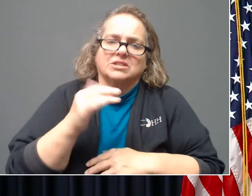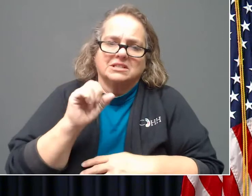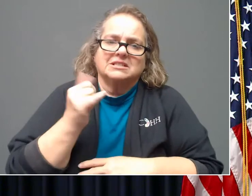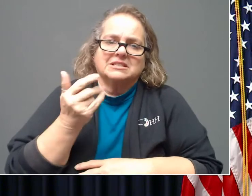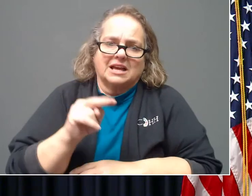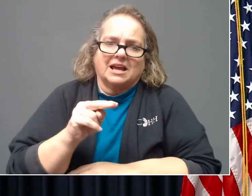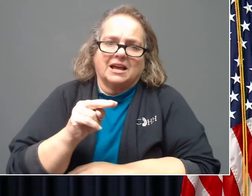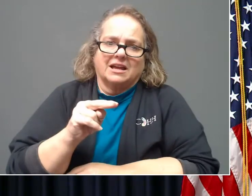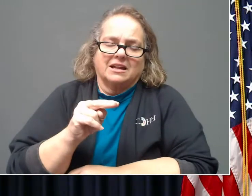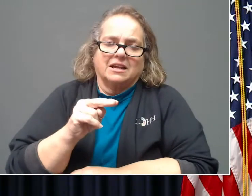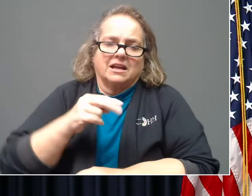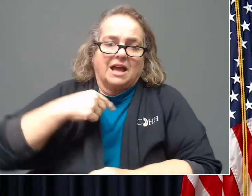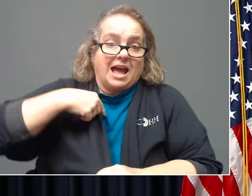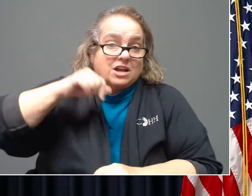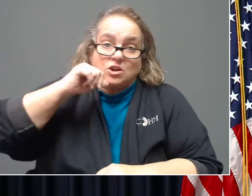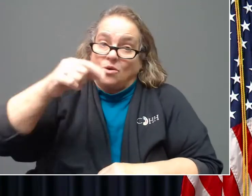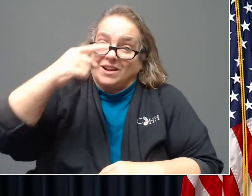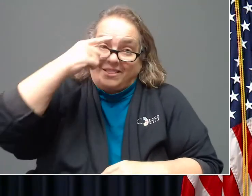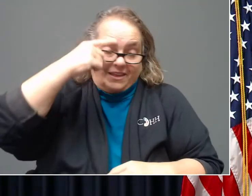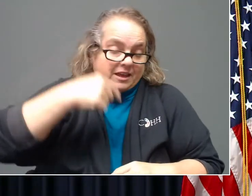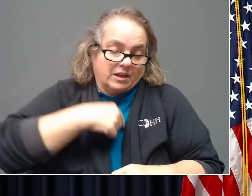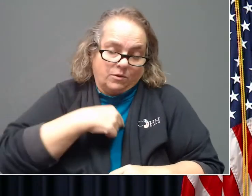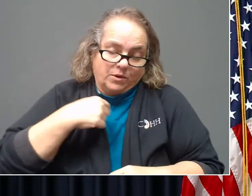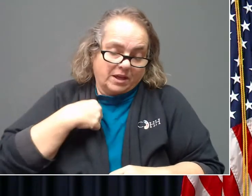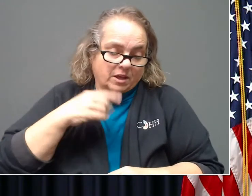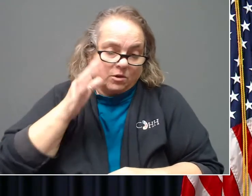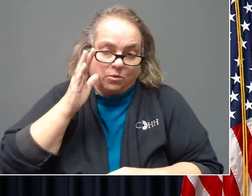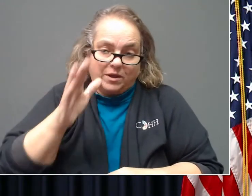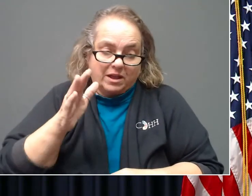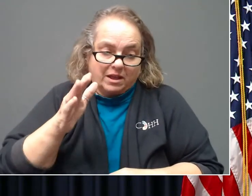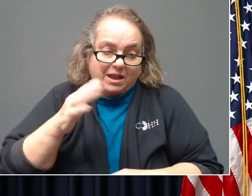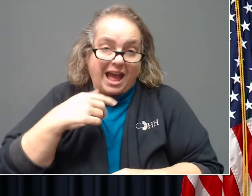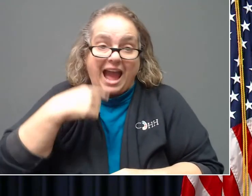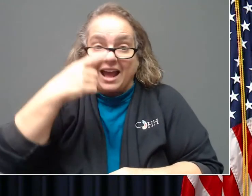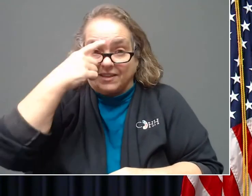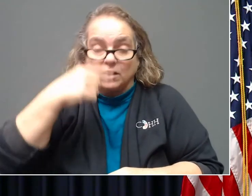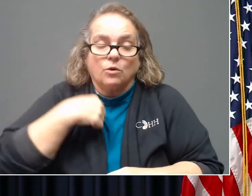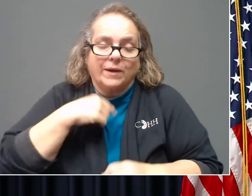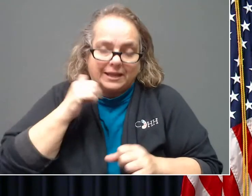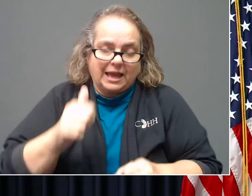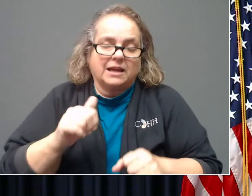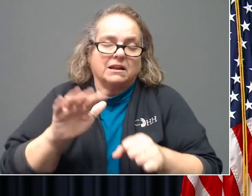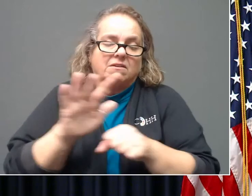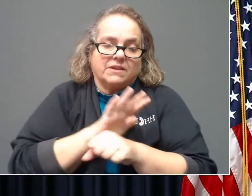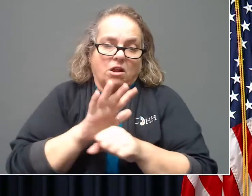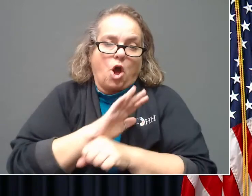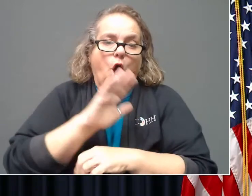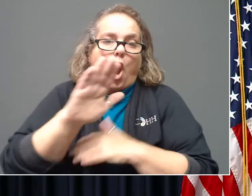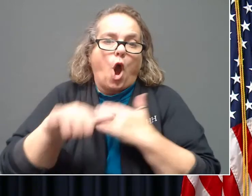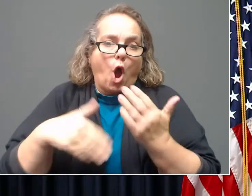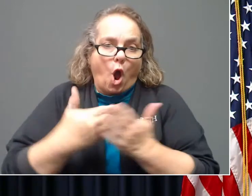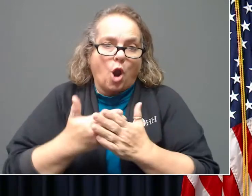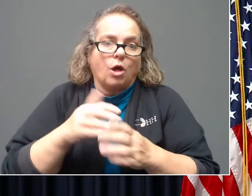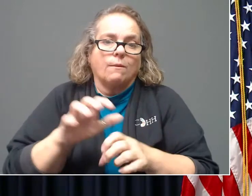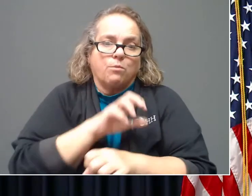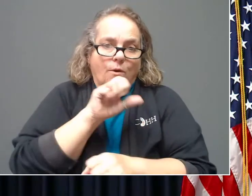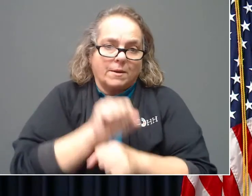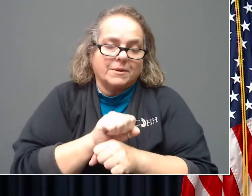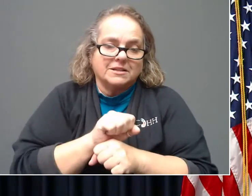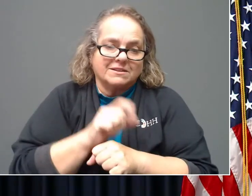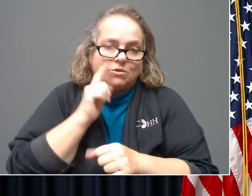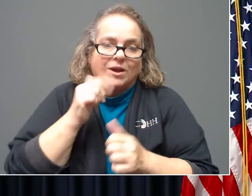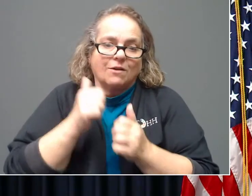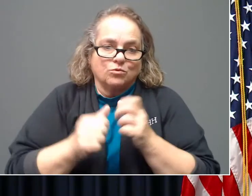think that we are going to be at the point where we can't fill up every appointment for every person that wants